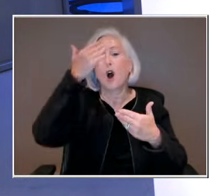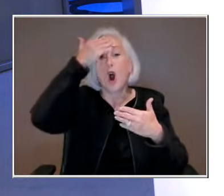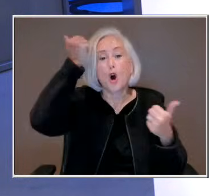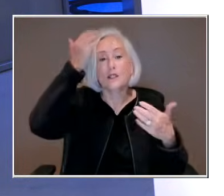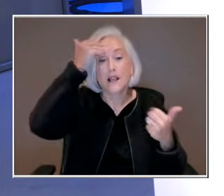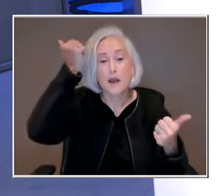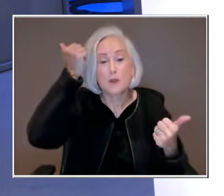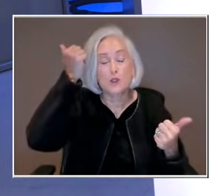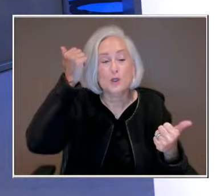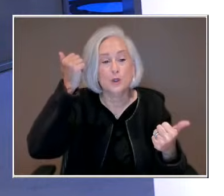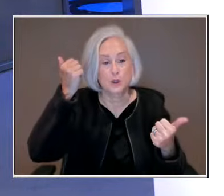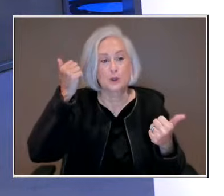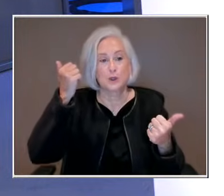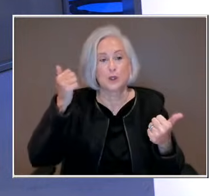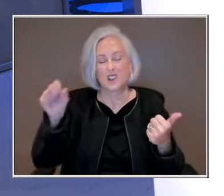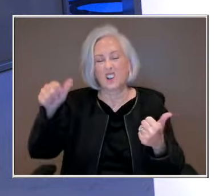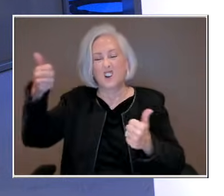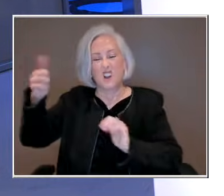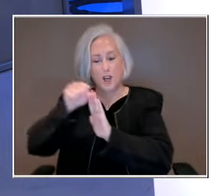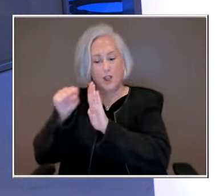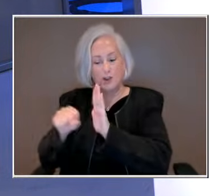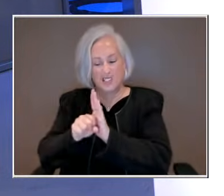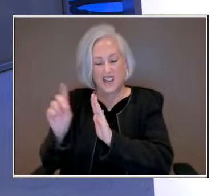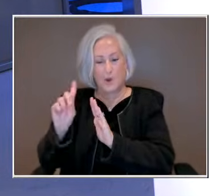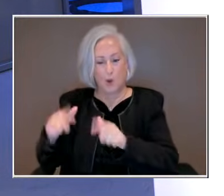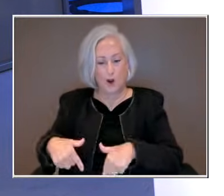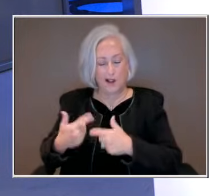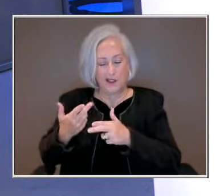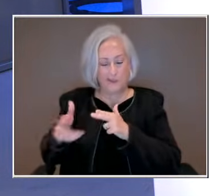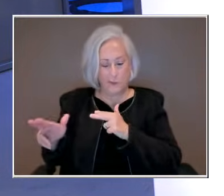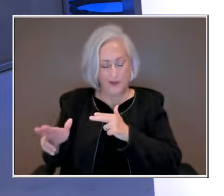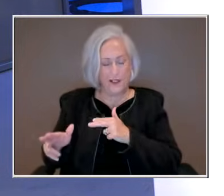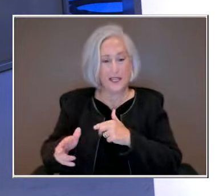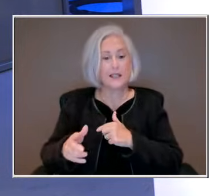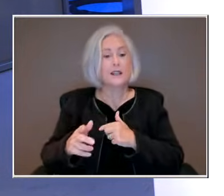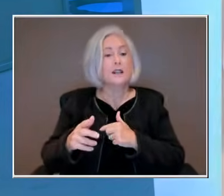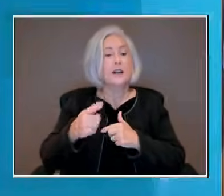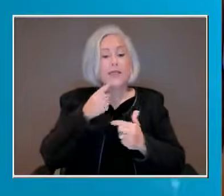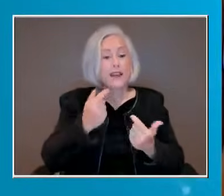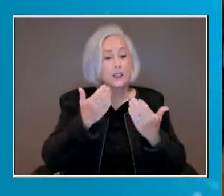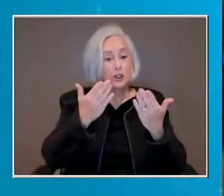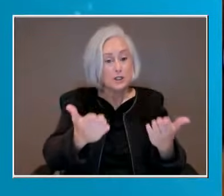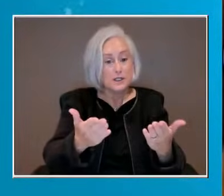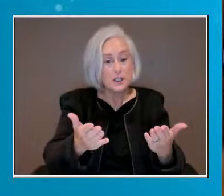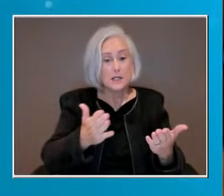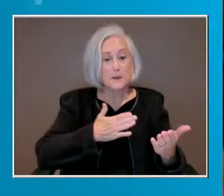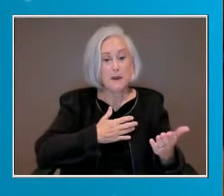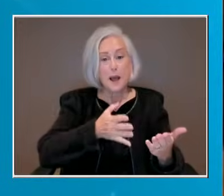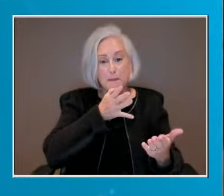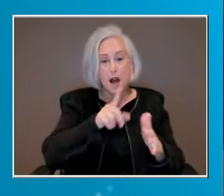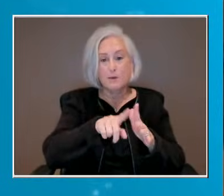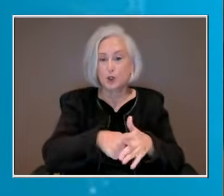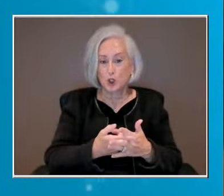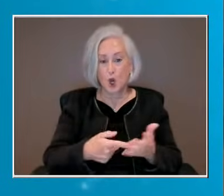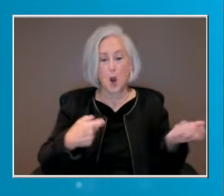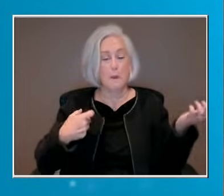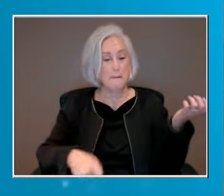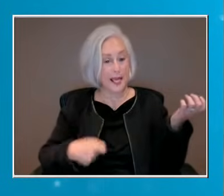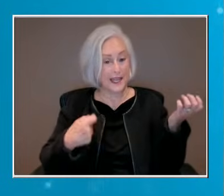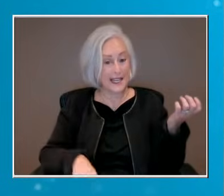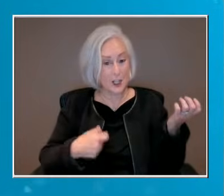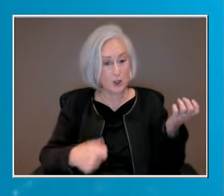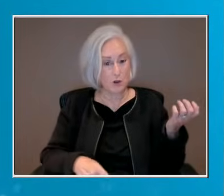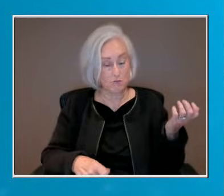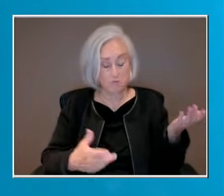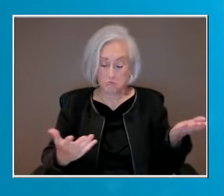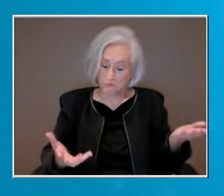in another state we happened to live in briefly at the time, suggested to my mom that he start playing an instrument. And so she got a